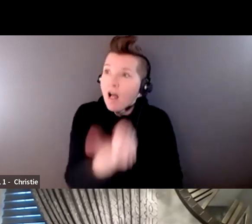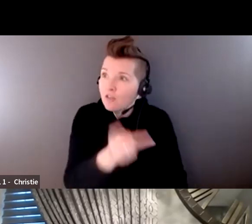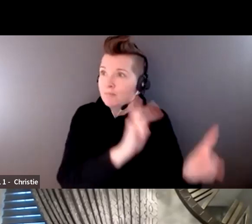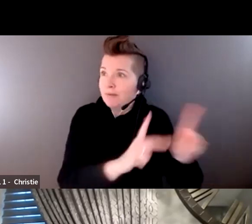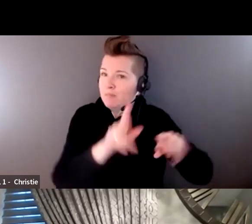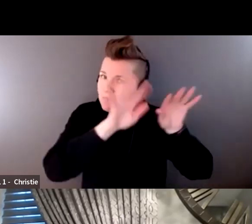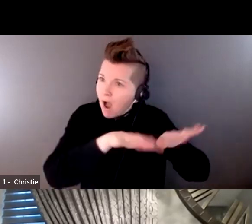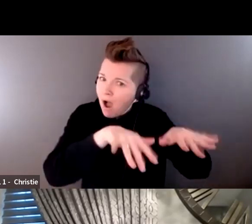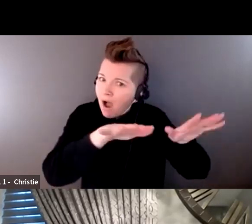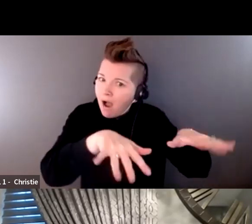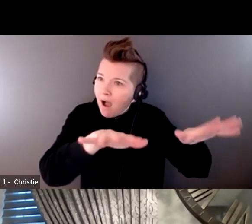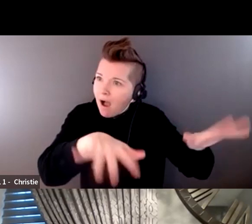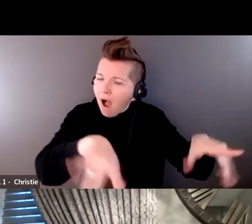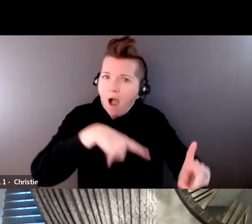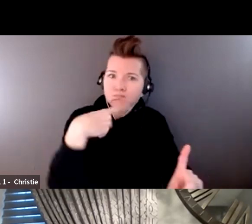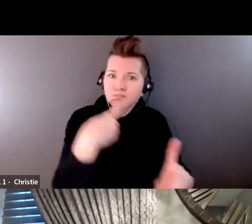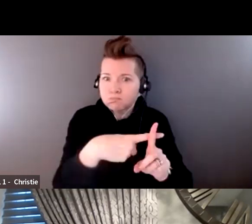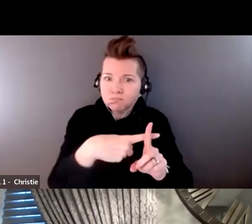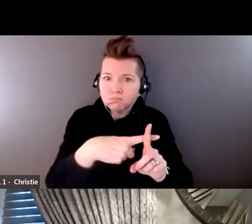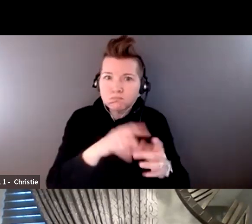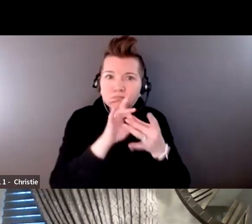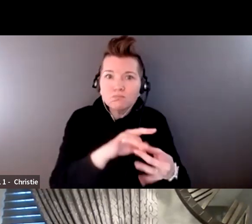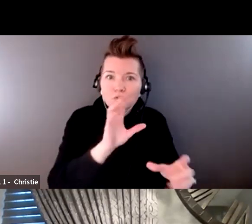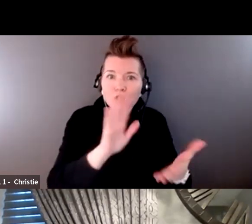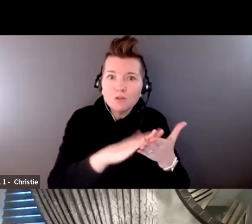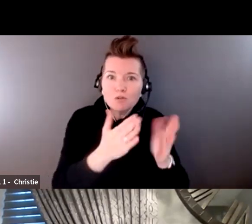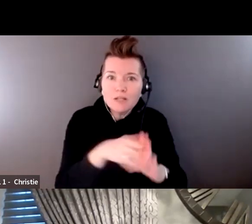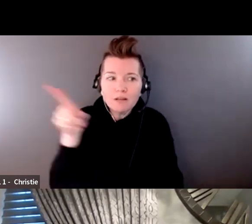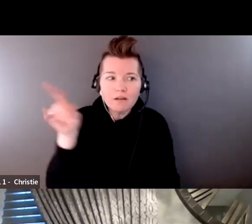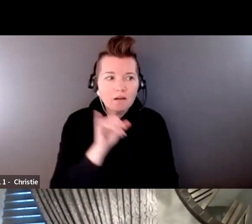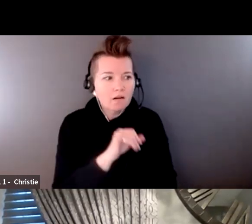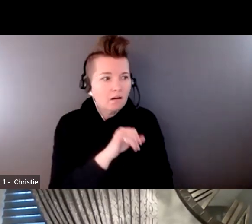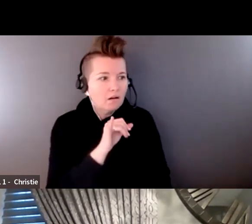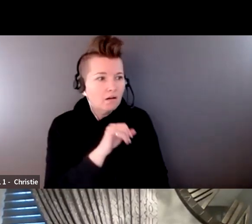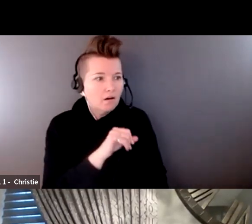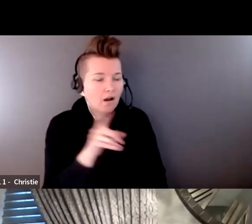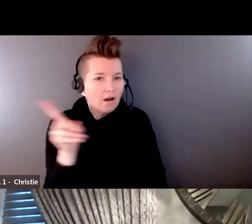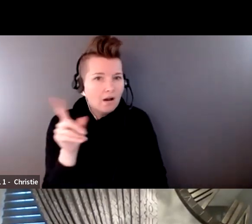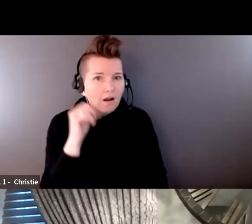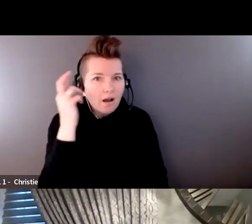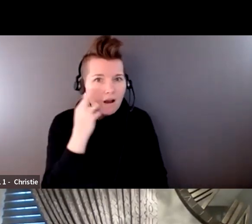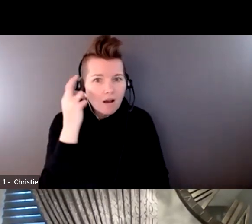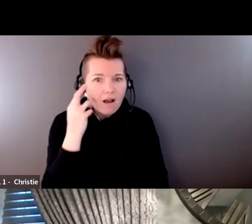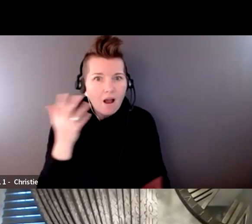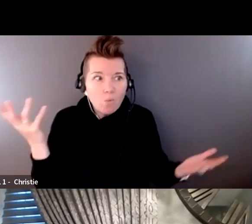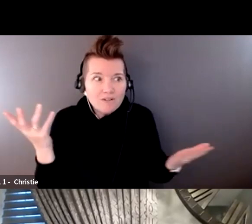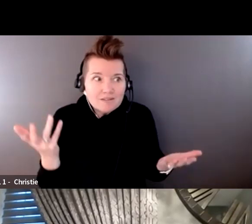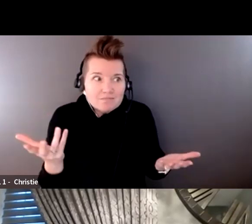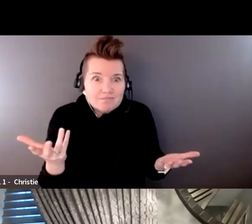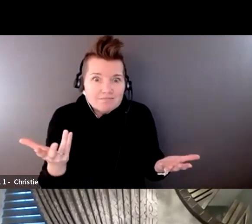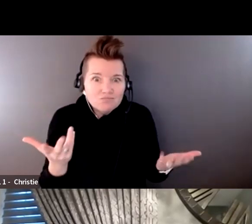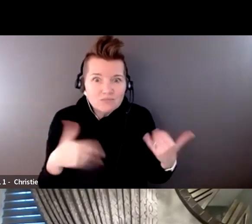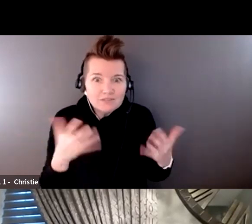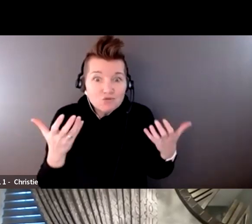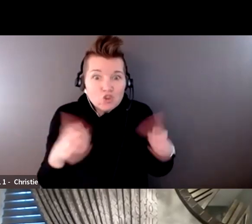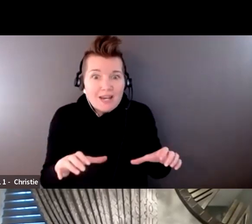it's having a positive impact upon the community. And I think for the employers, that was a big eye opener. Like, they're like, well, we just took a chance on helping